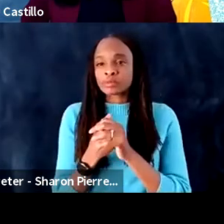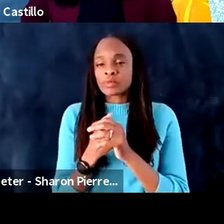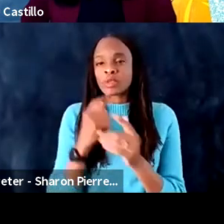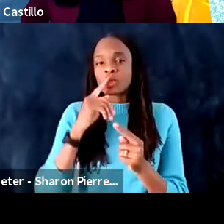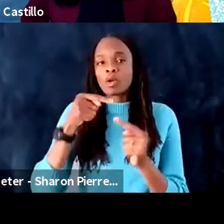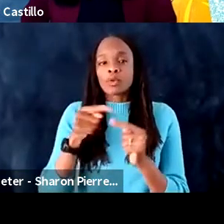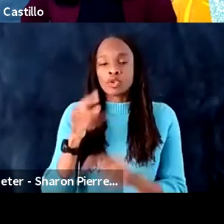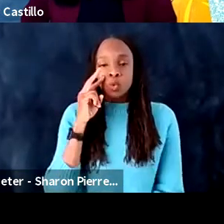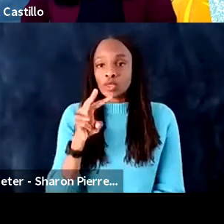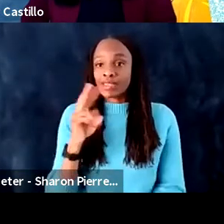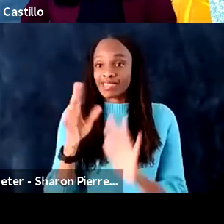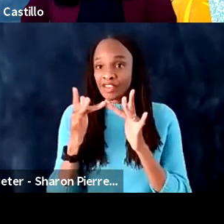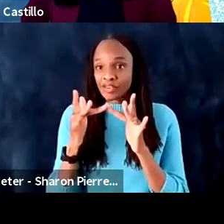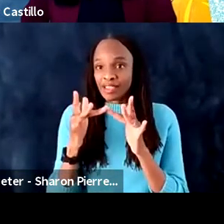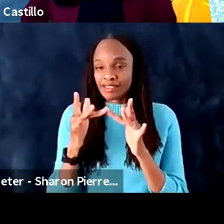of the internet